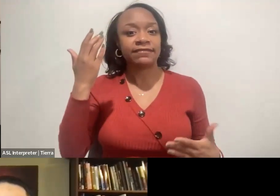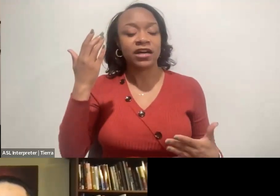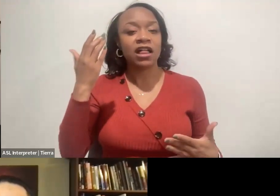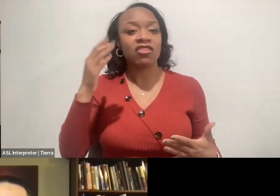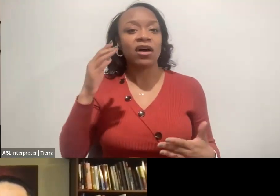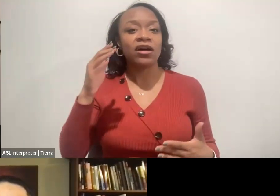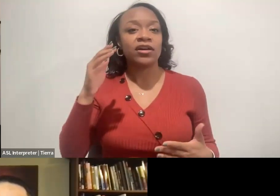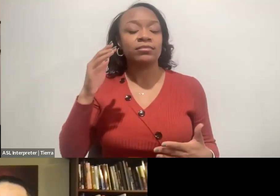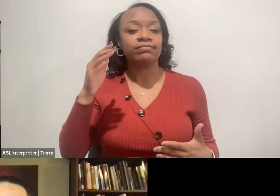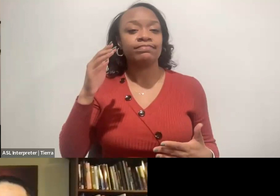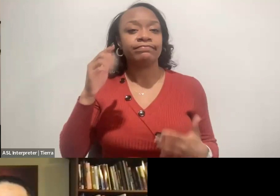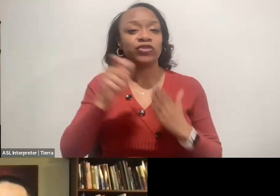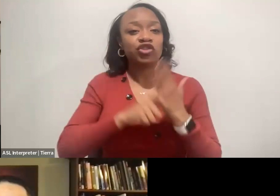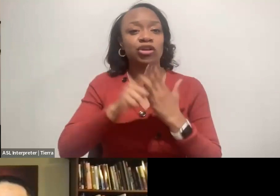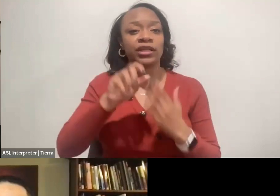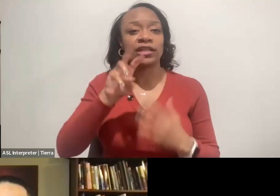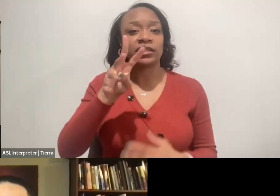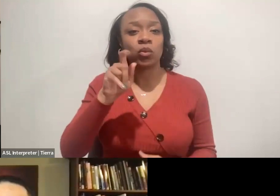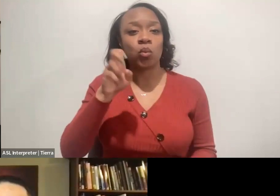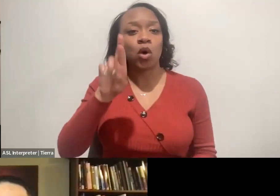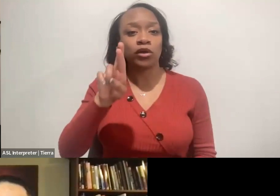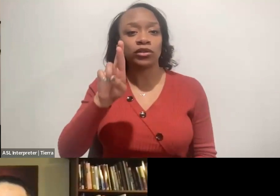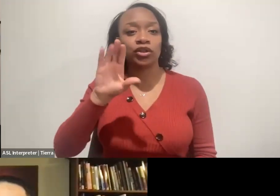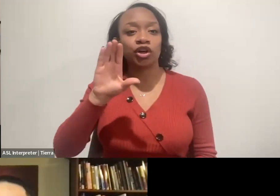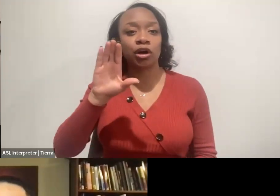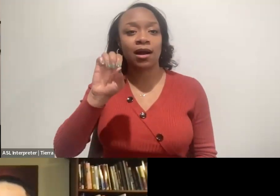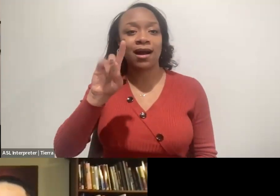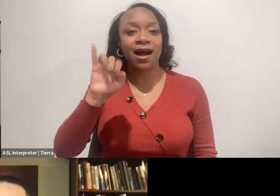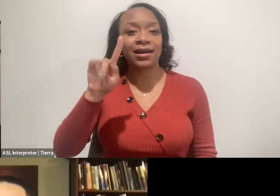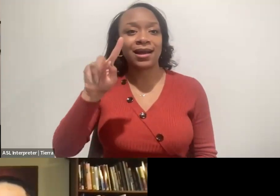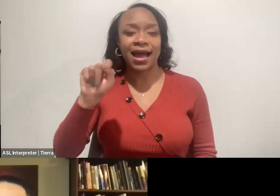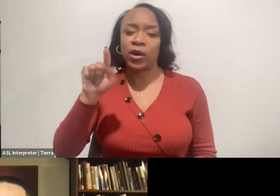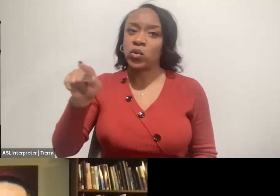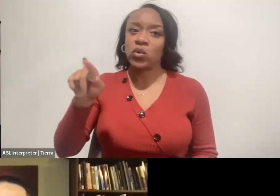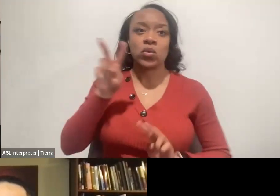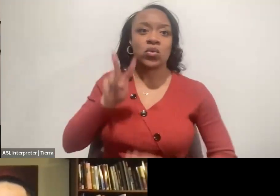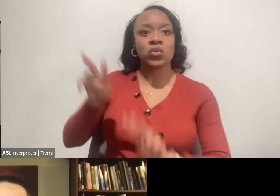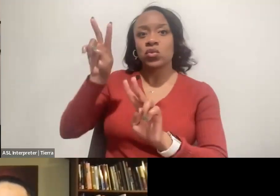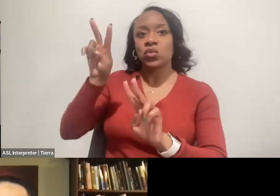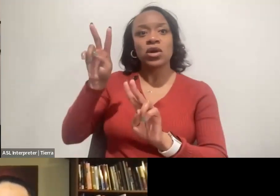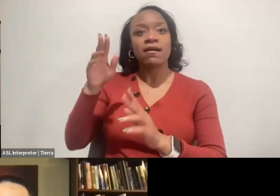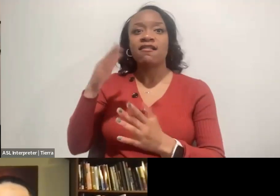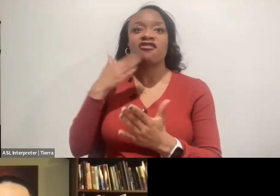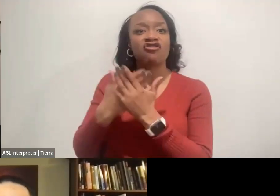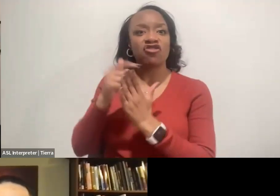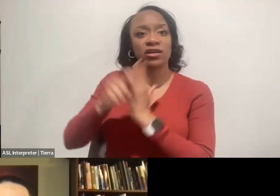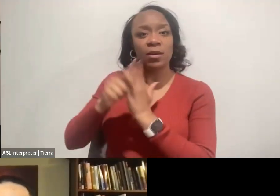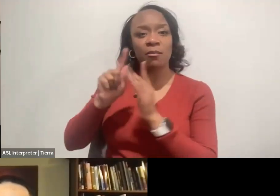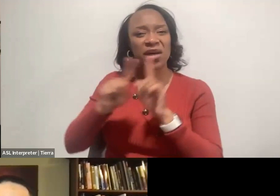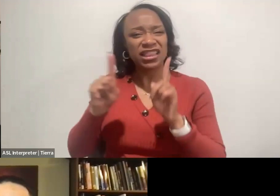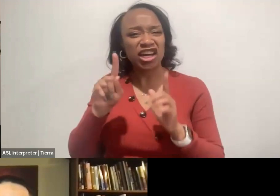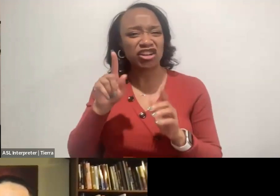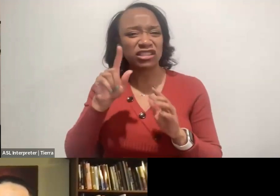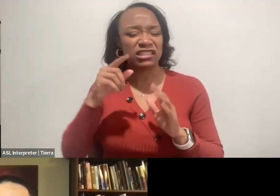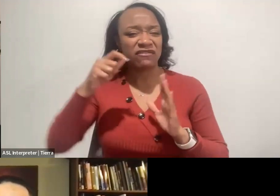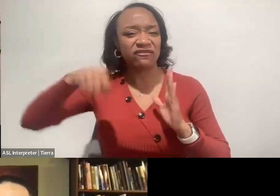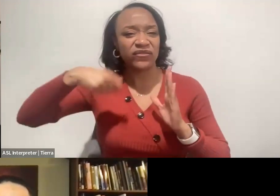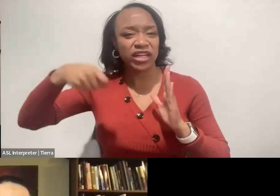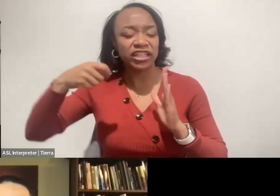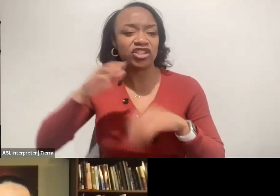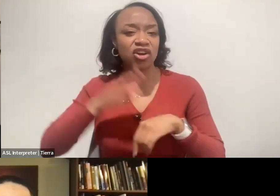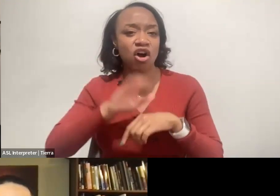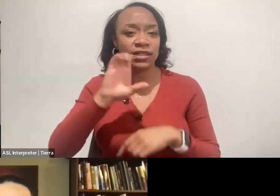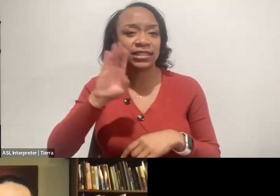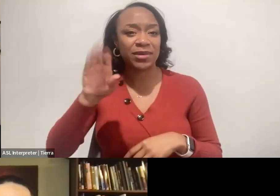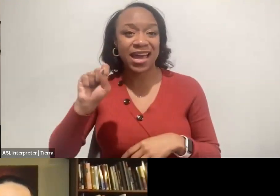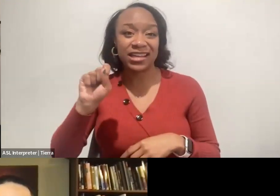Cronkite as the epitome of good journalism, but there's footage of him on CBS, and of course, then there were only three channels